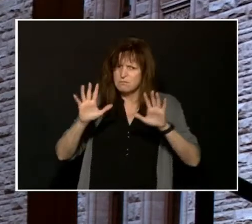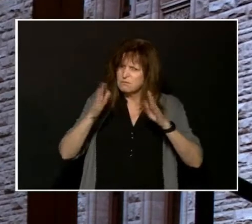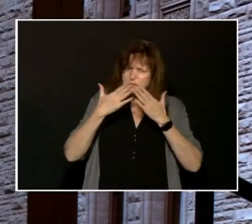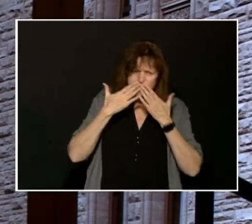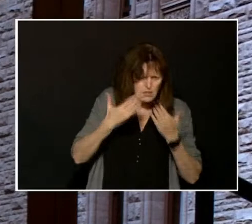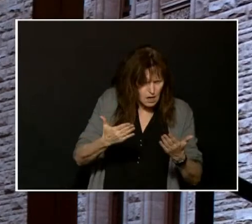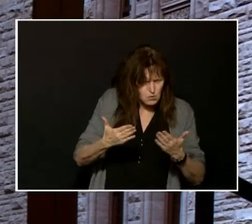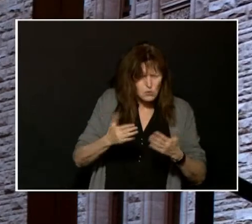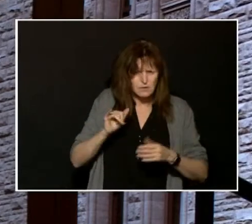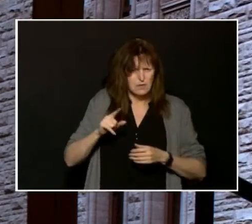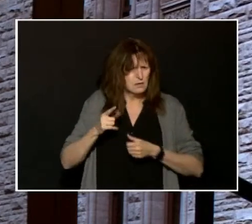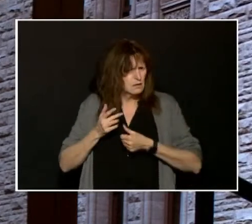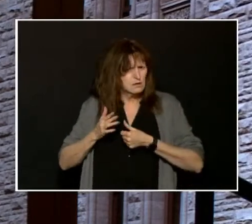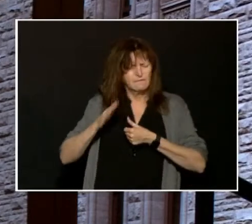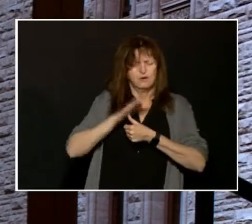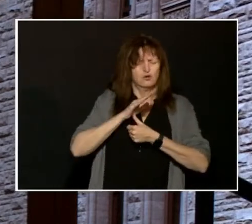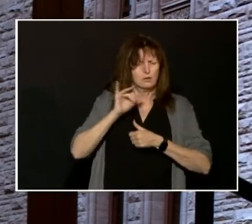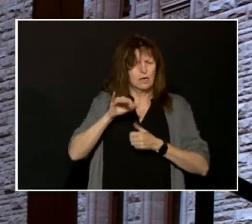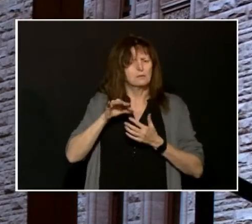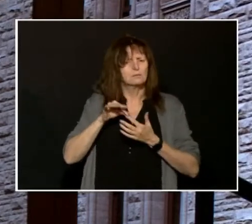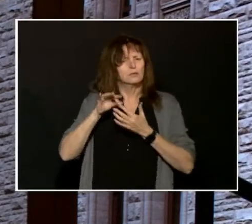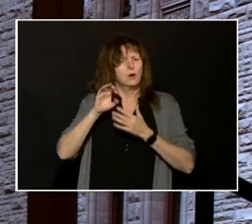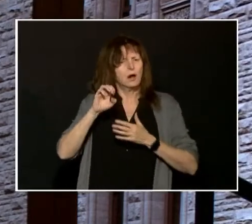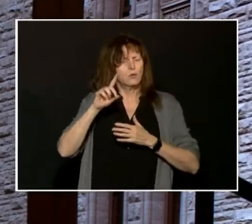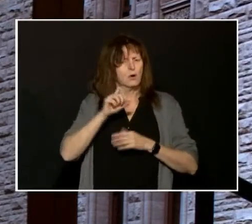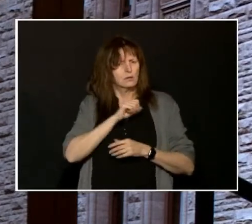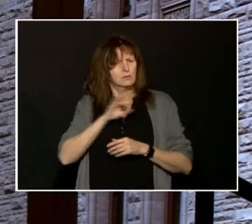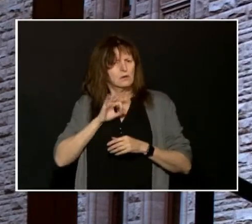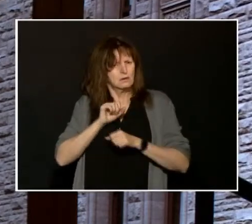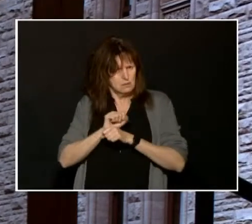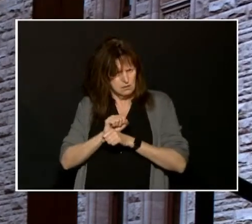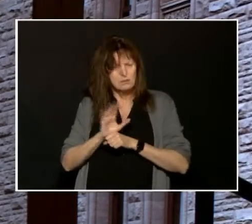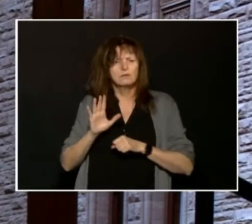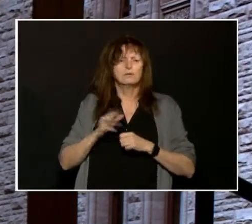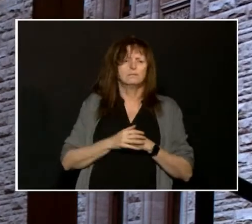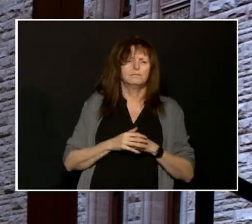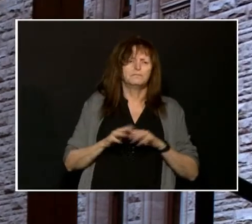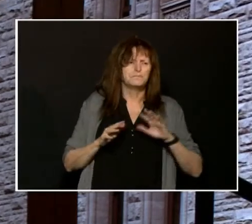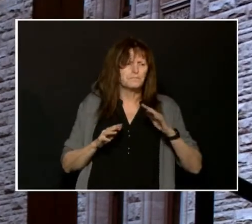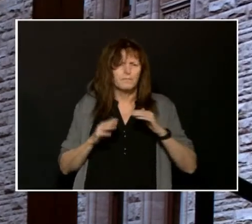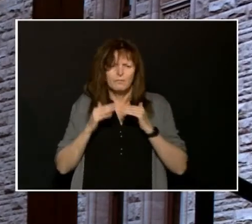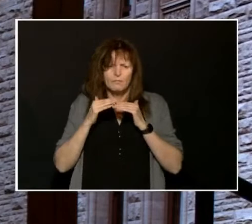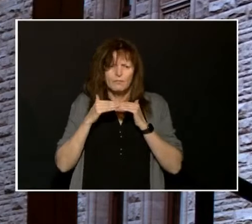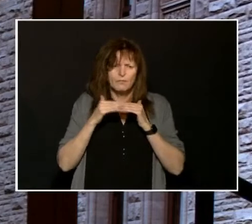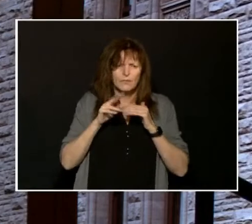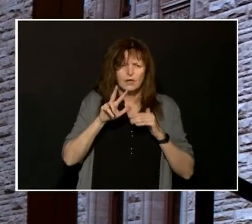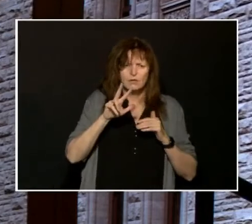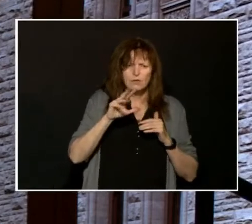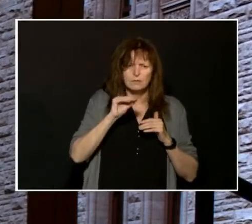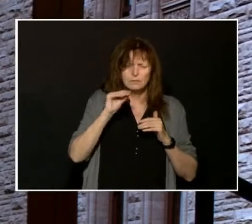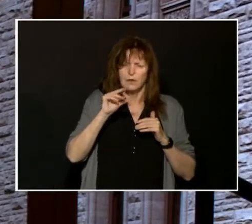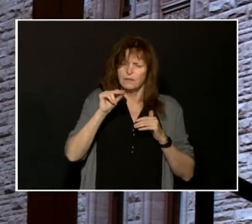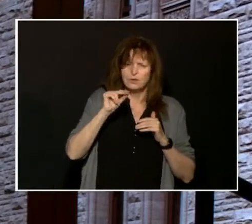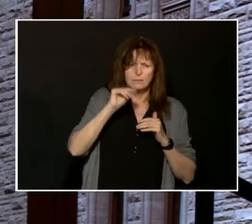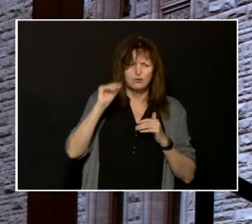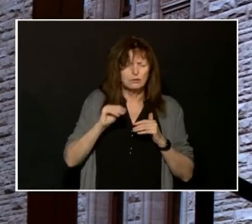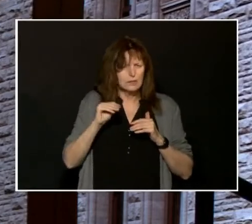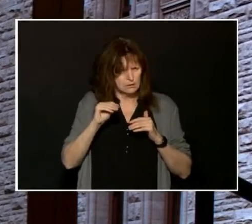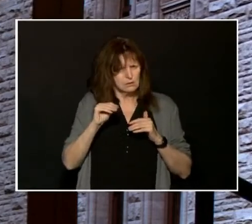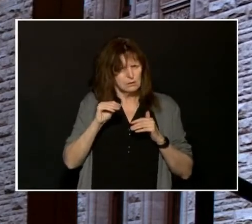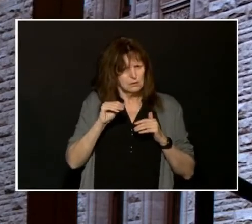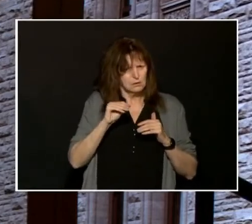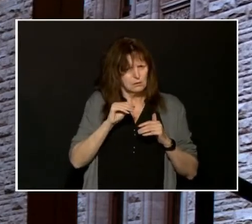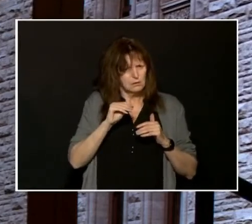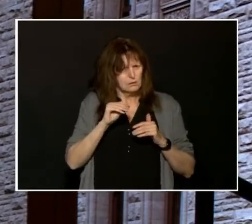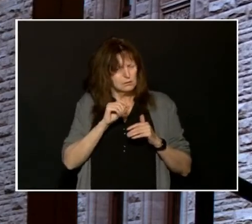possible. We have at least, we've heard, over 30% of the teaching staff done. Those are all wide open to get vaccinated whenever